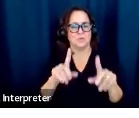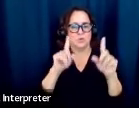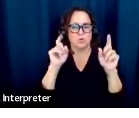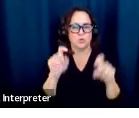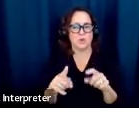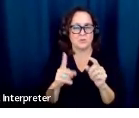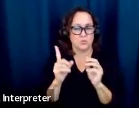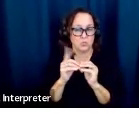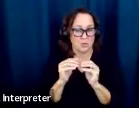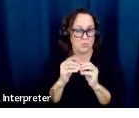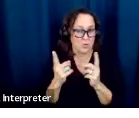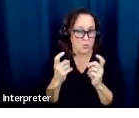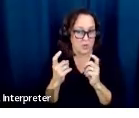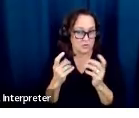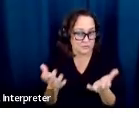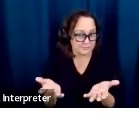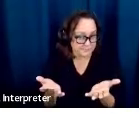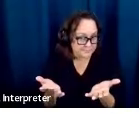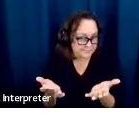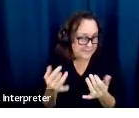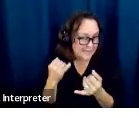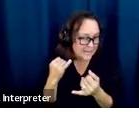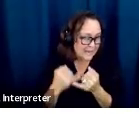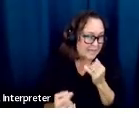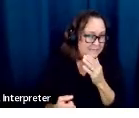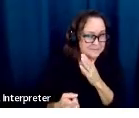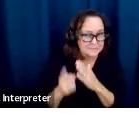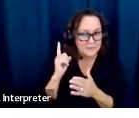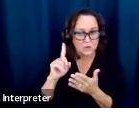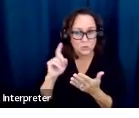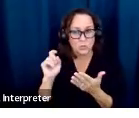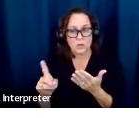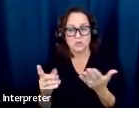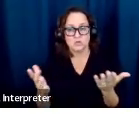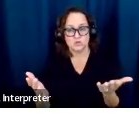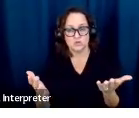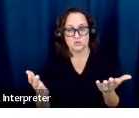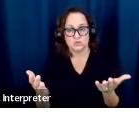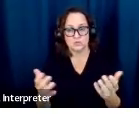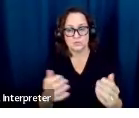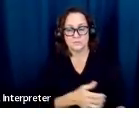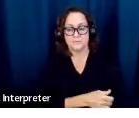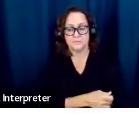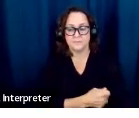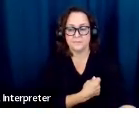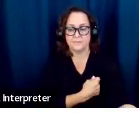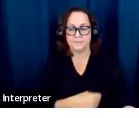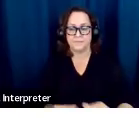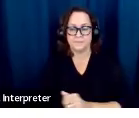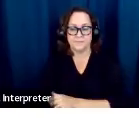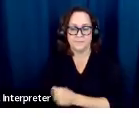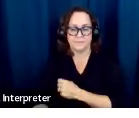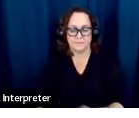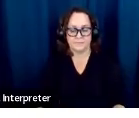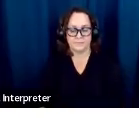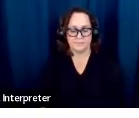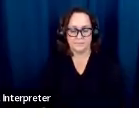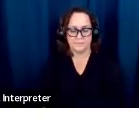one last time, give people a last minute or so to get in any more that they might have.